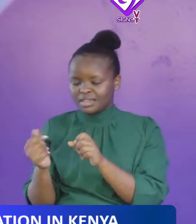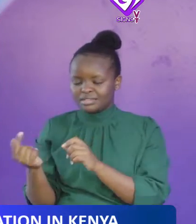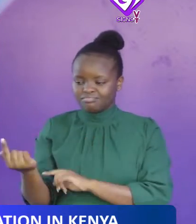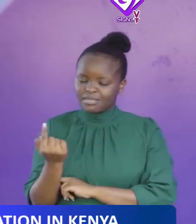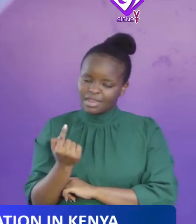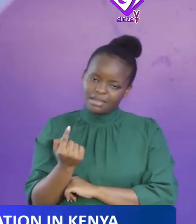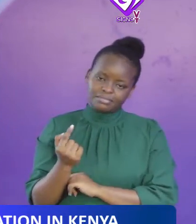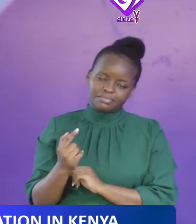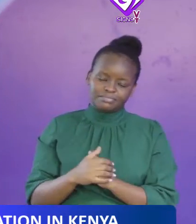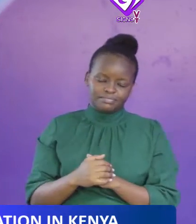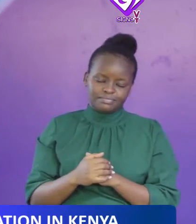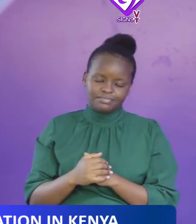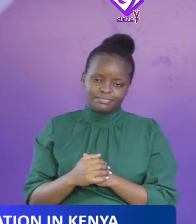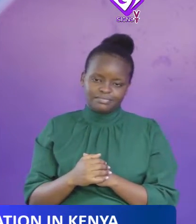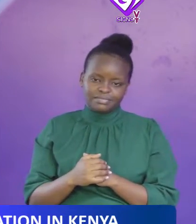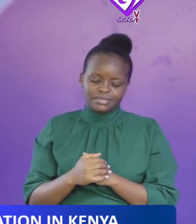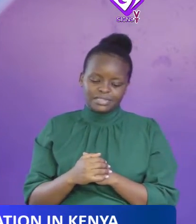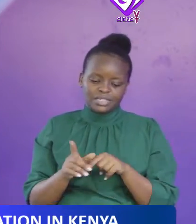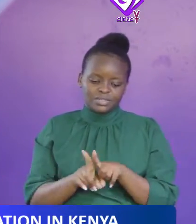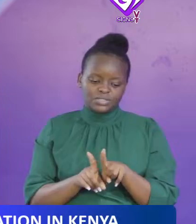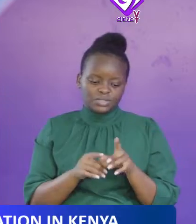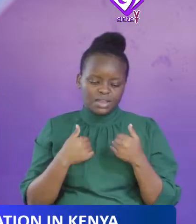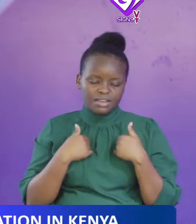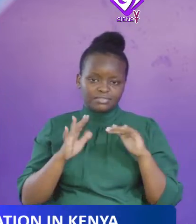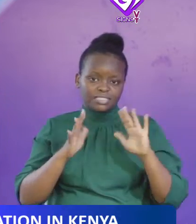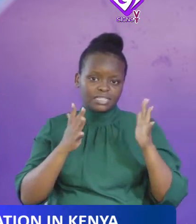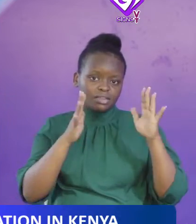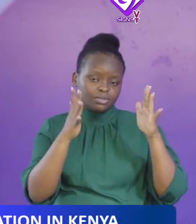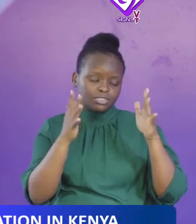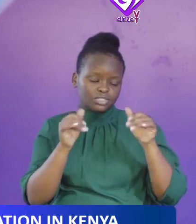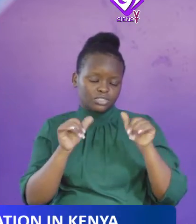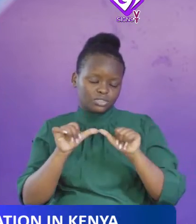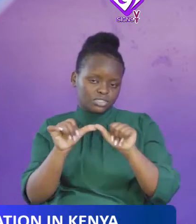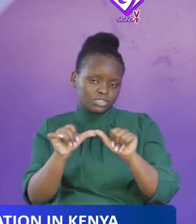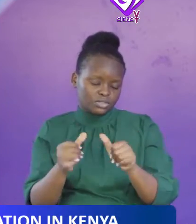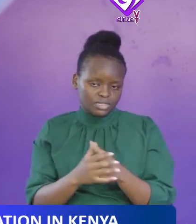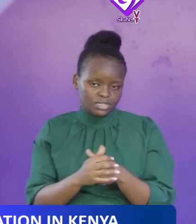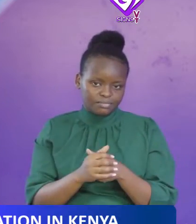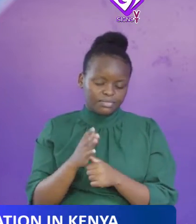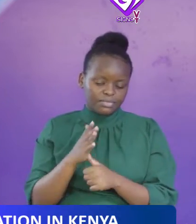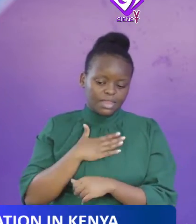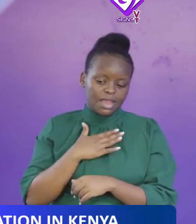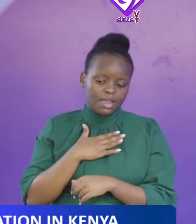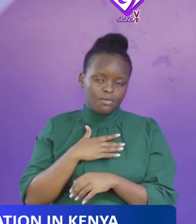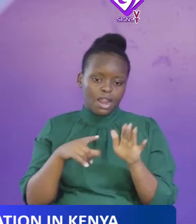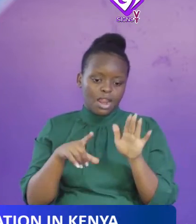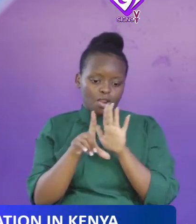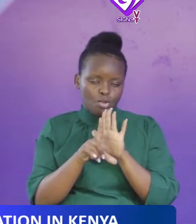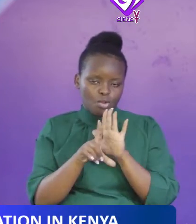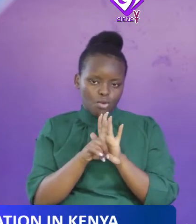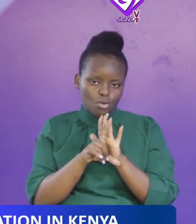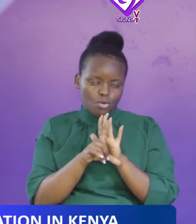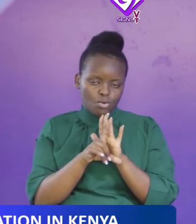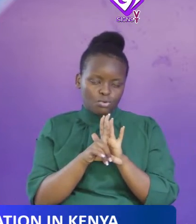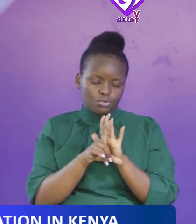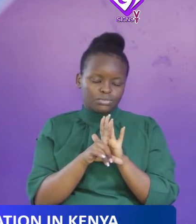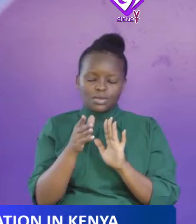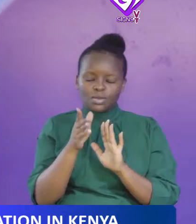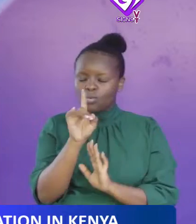fit in. Absolutely. We're actually having some celebrations going on. Our Faculty of Law, which is one of the best